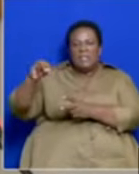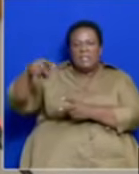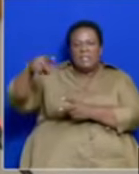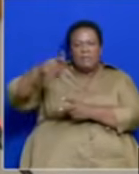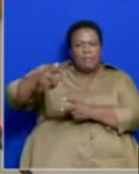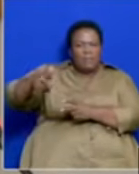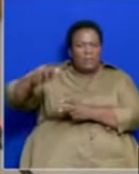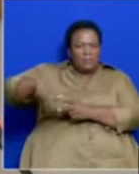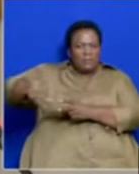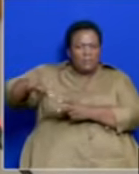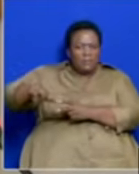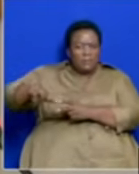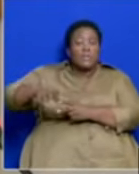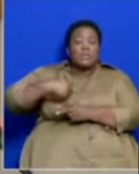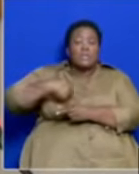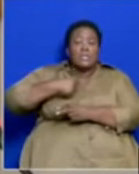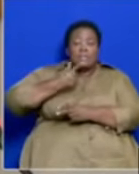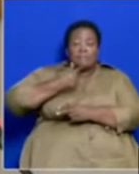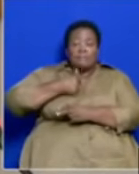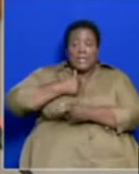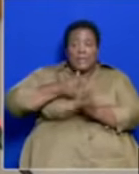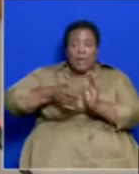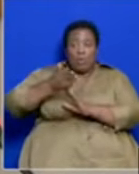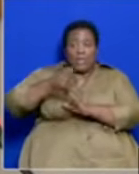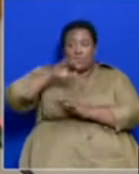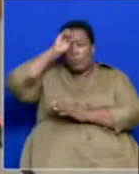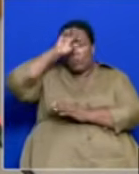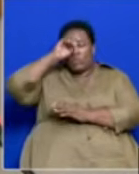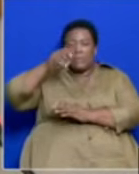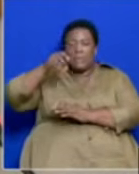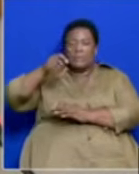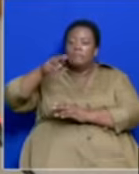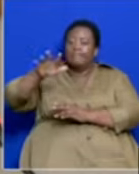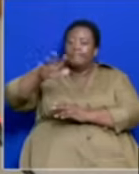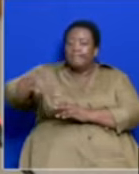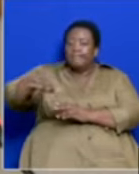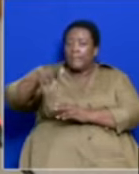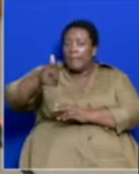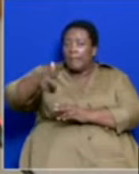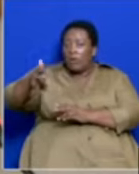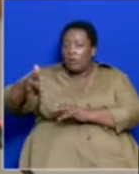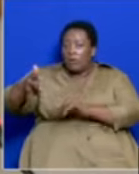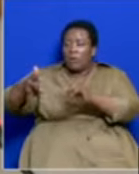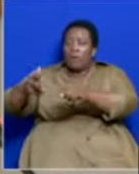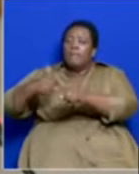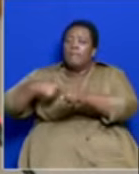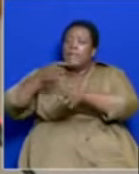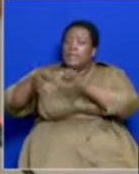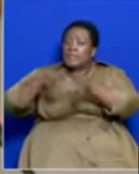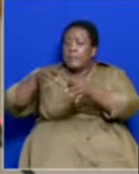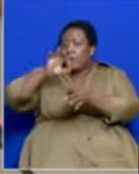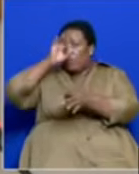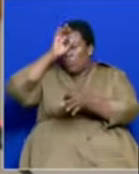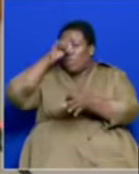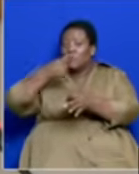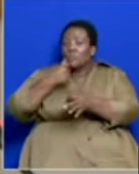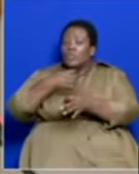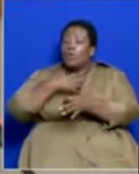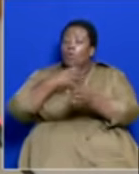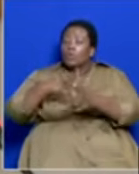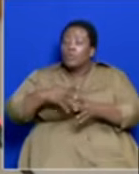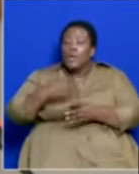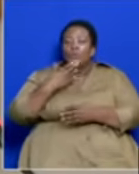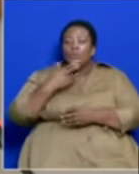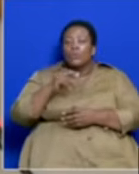to Boksburg Pound and explained to the officer that the owner of the truck was a person by the name of Yusuf, and to please call me if Yusuf